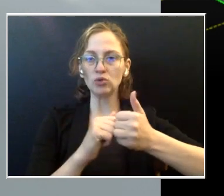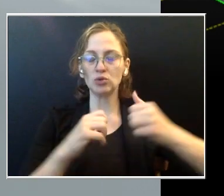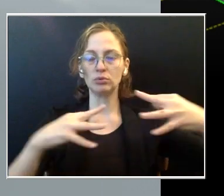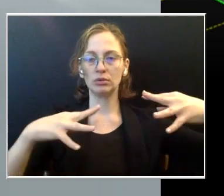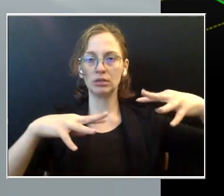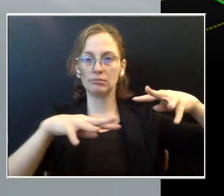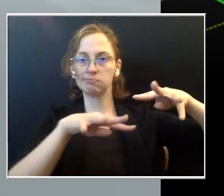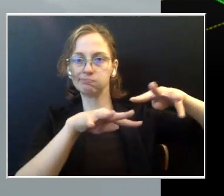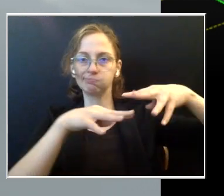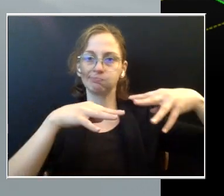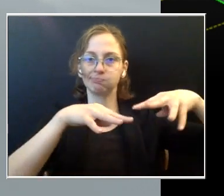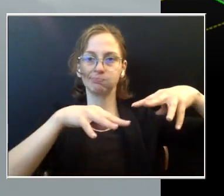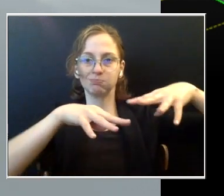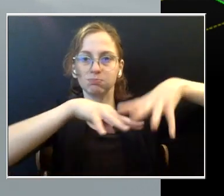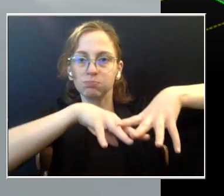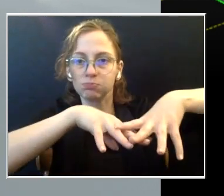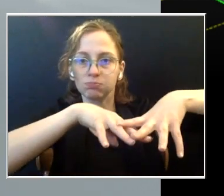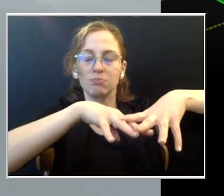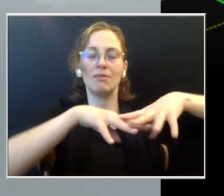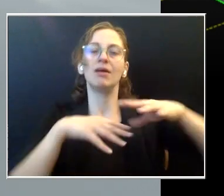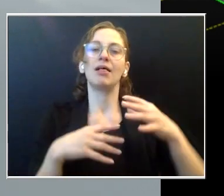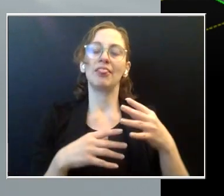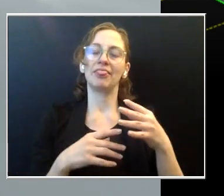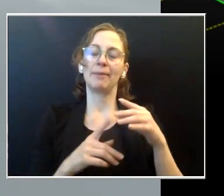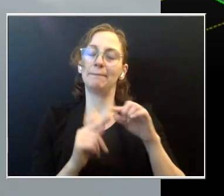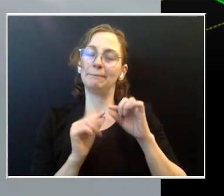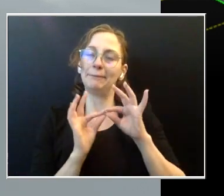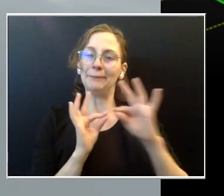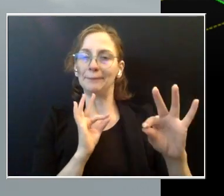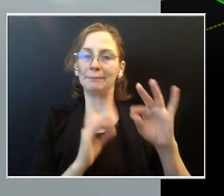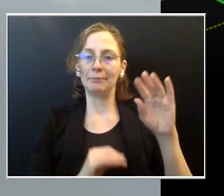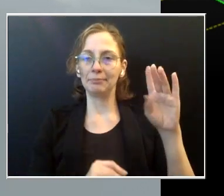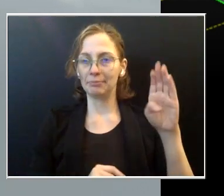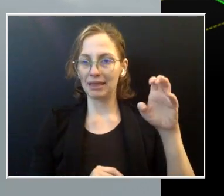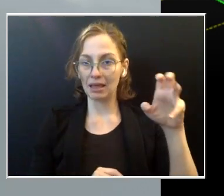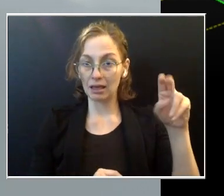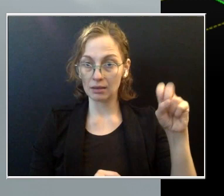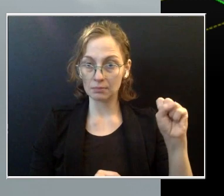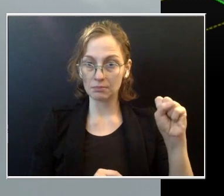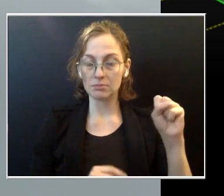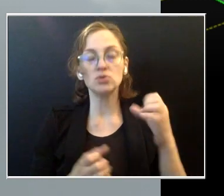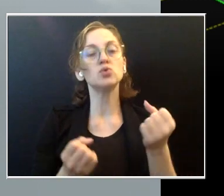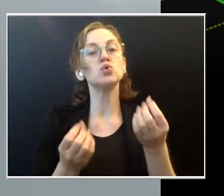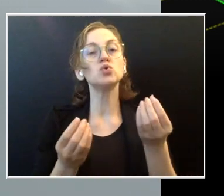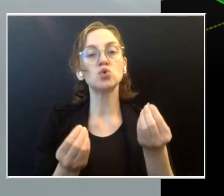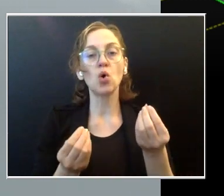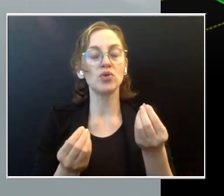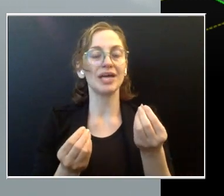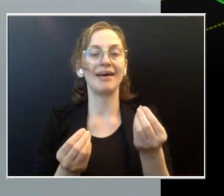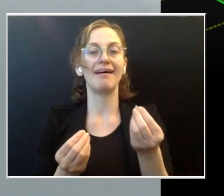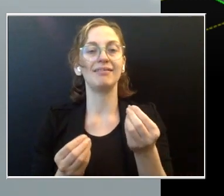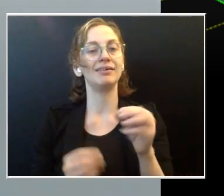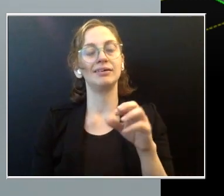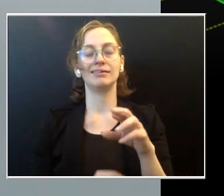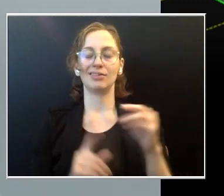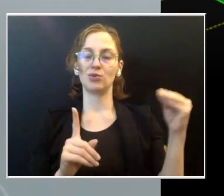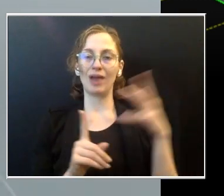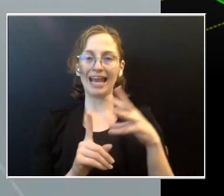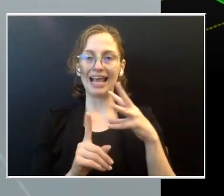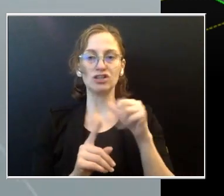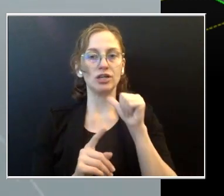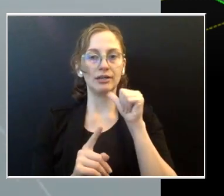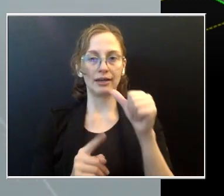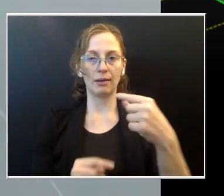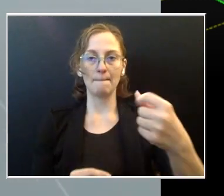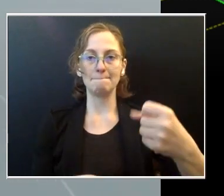the area we needed to target and keep as much dose off of heart and lung and all of the other things that we don't want to radiate as possible. Very